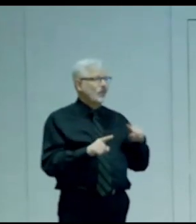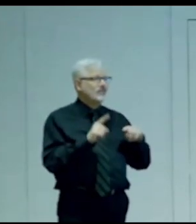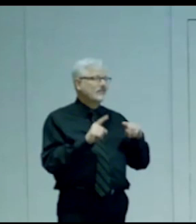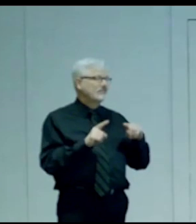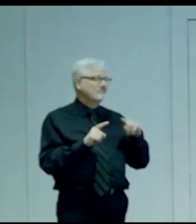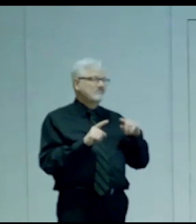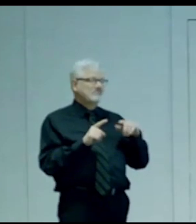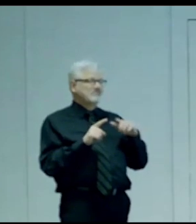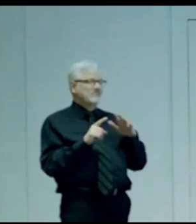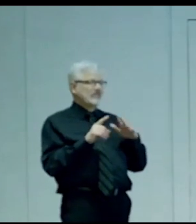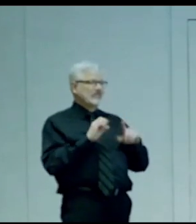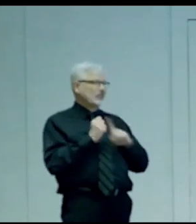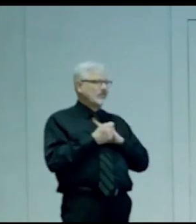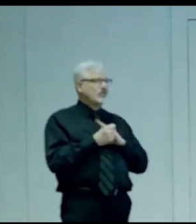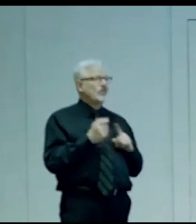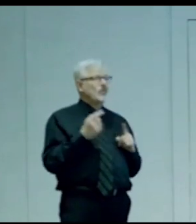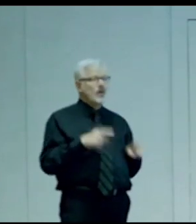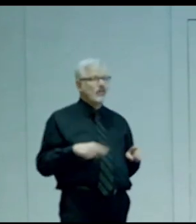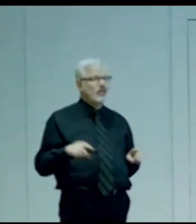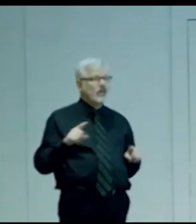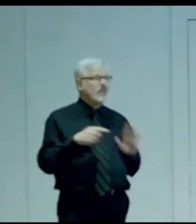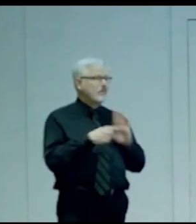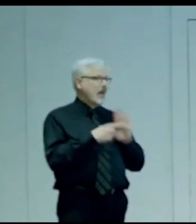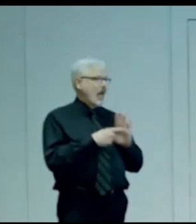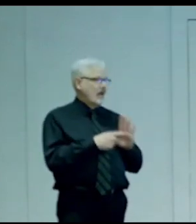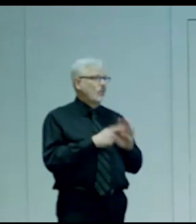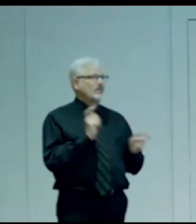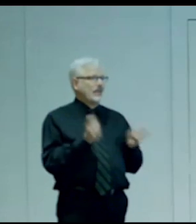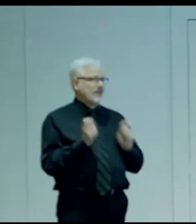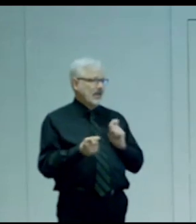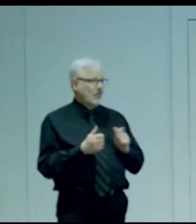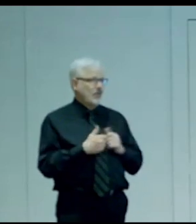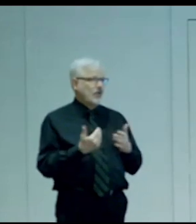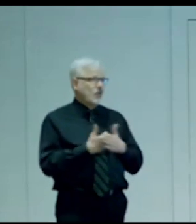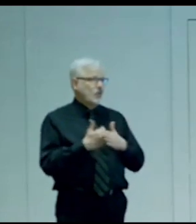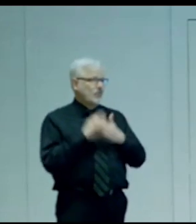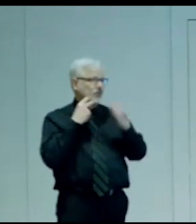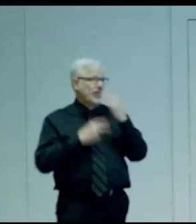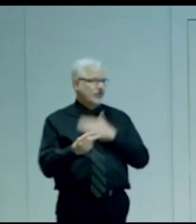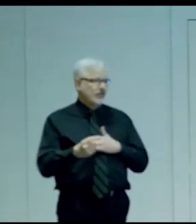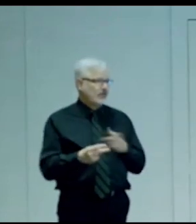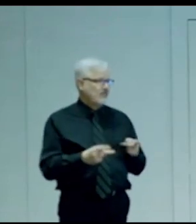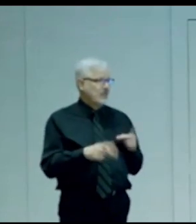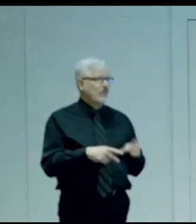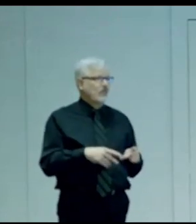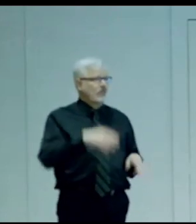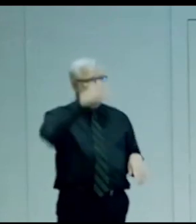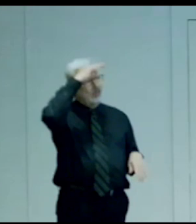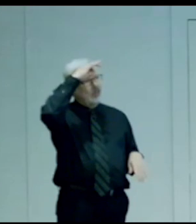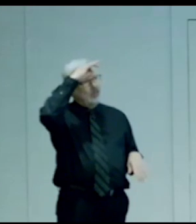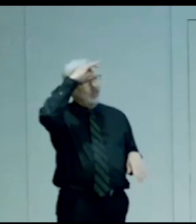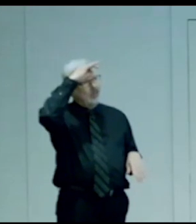different situation. Or when the model was updated with a new projection, they had no idea that that's